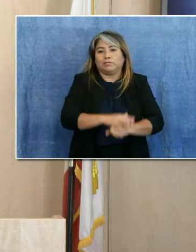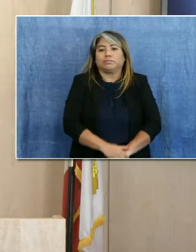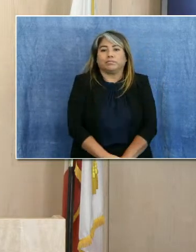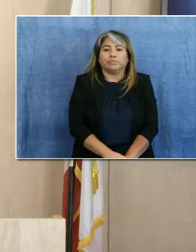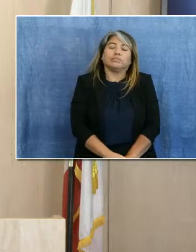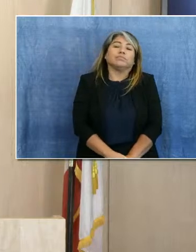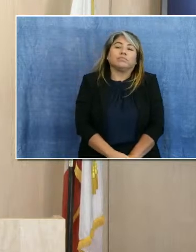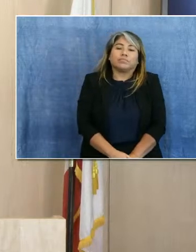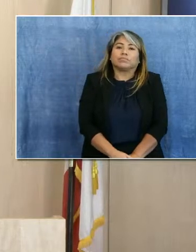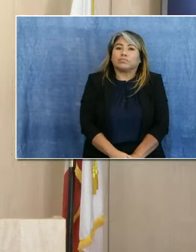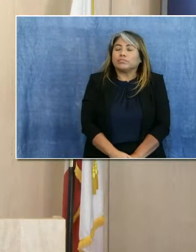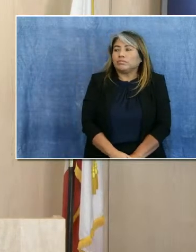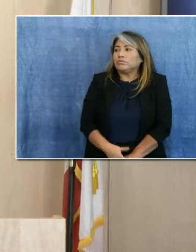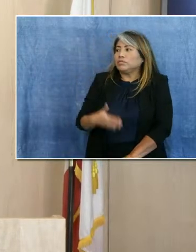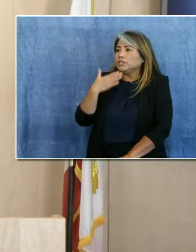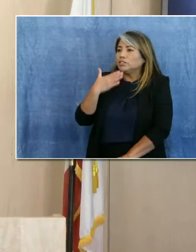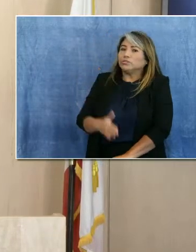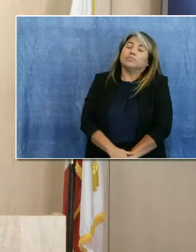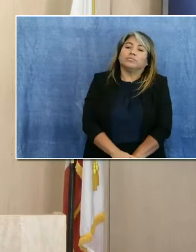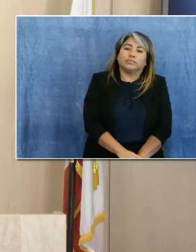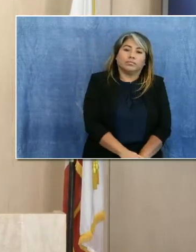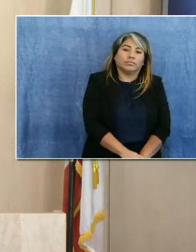Thank you.